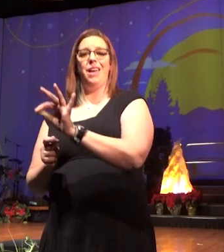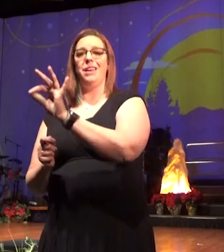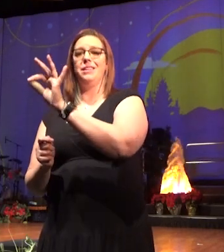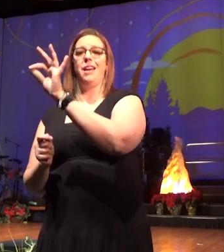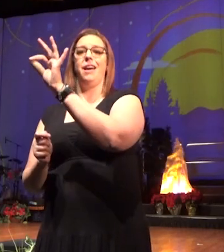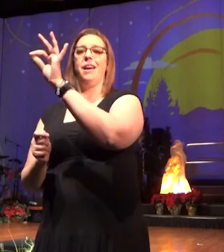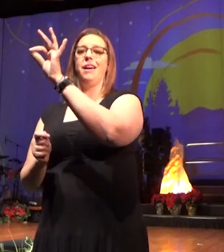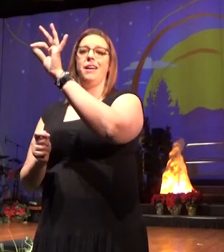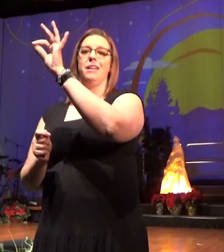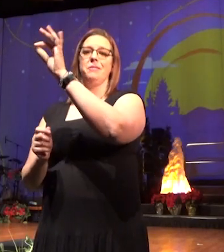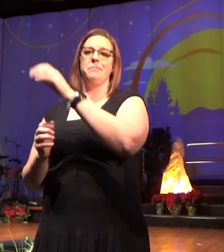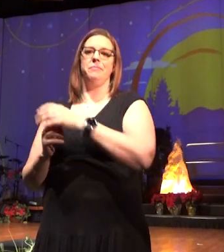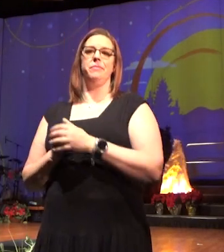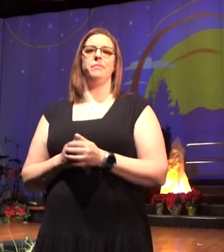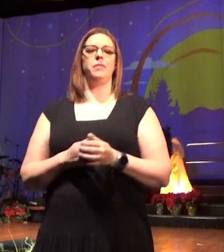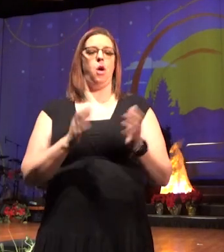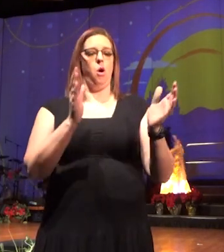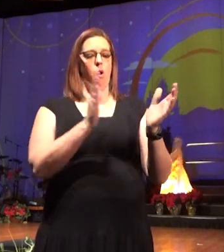Oh, yeah, hey, yeah.